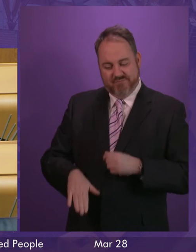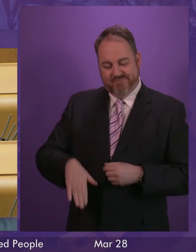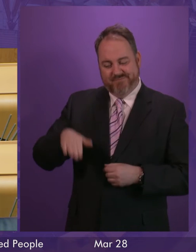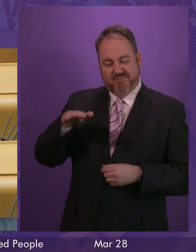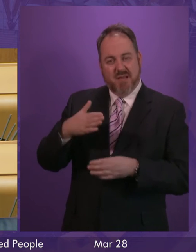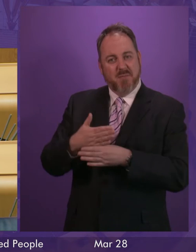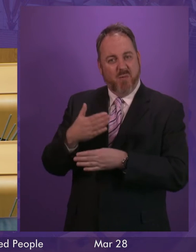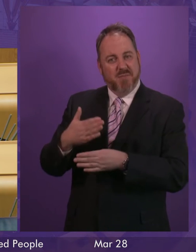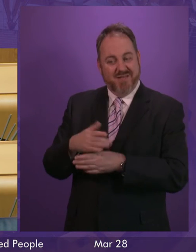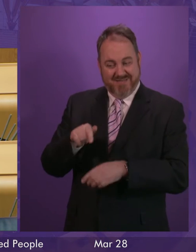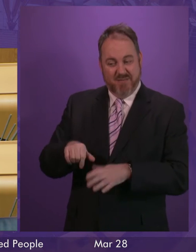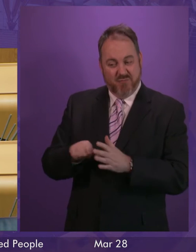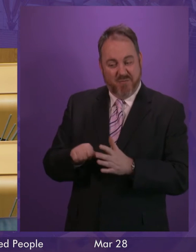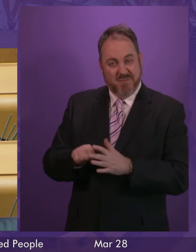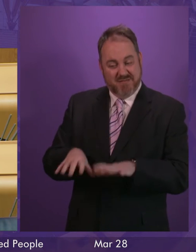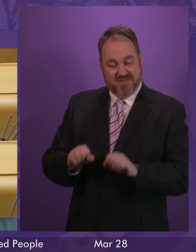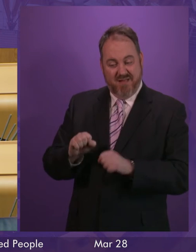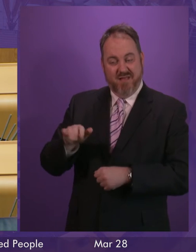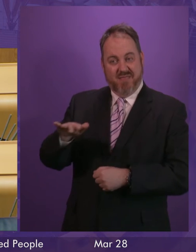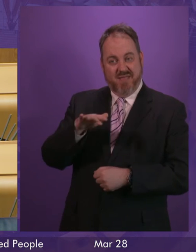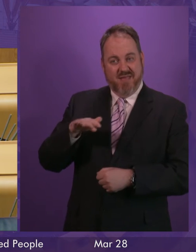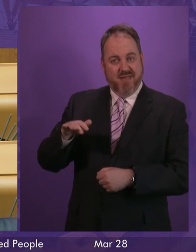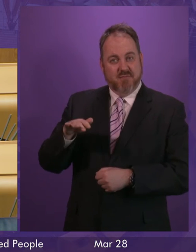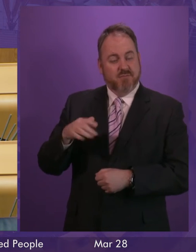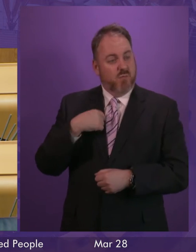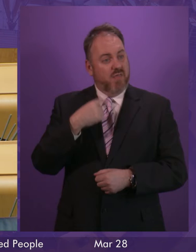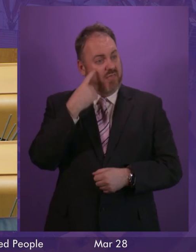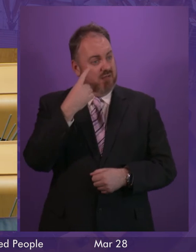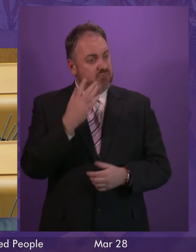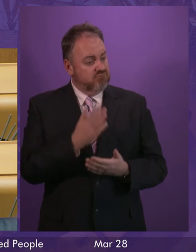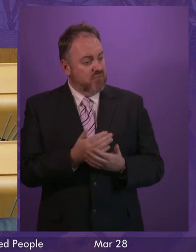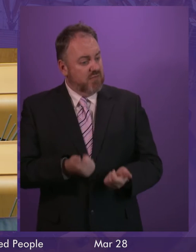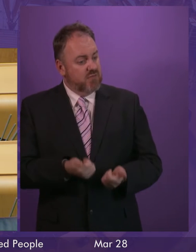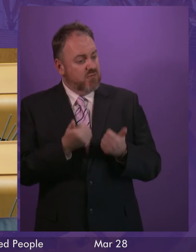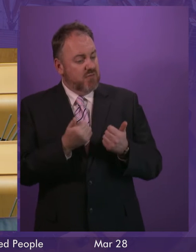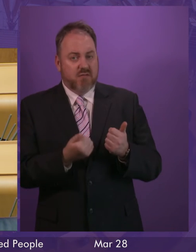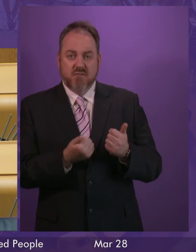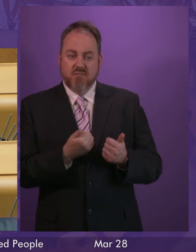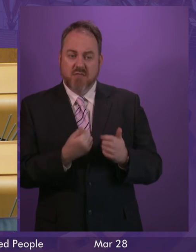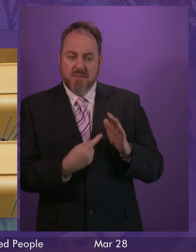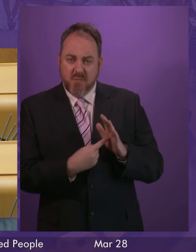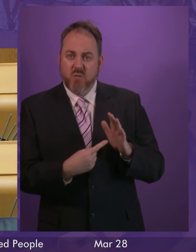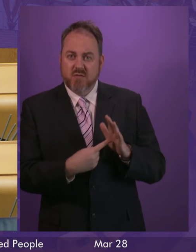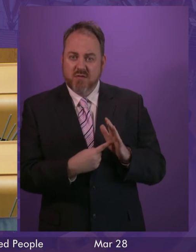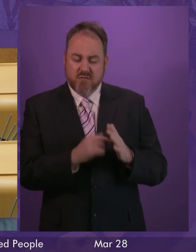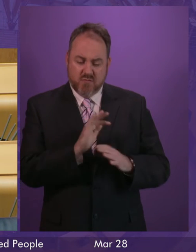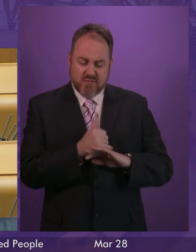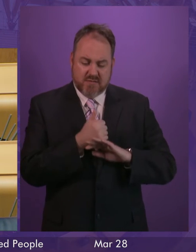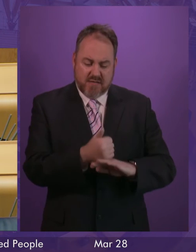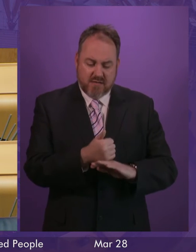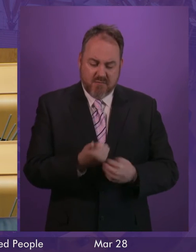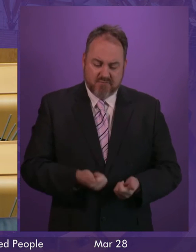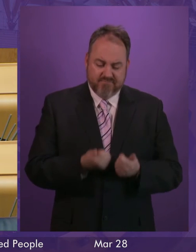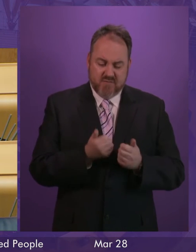start. It is laudable and important that we talk about having services which